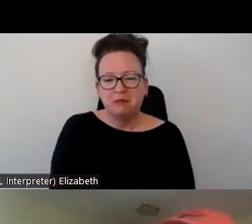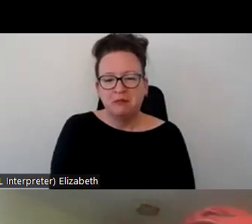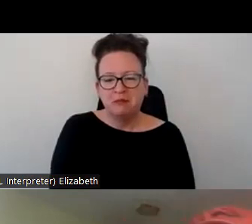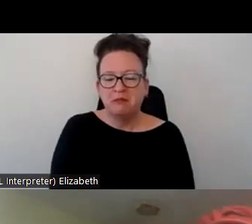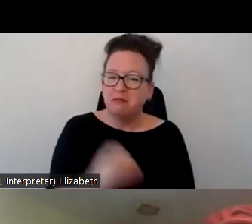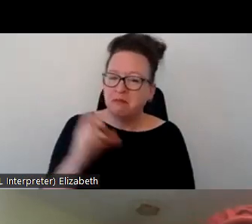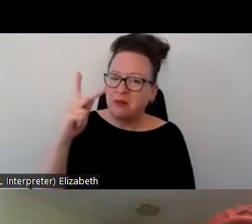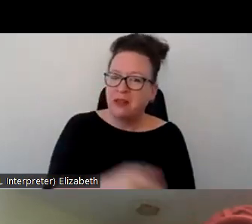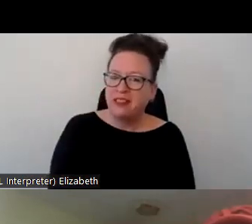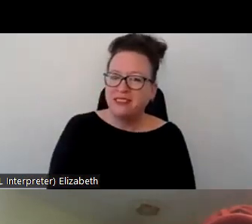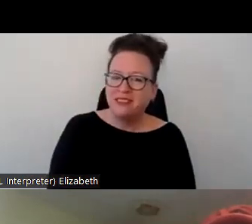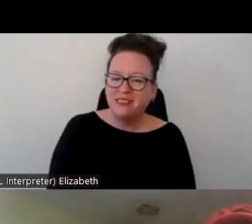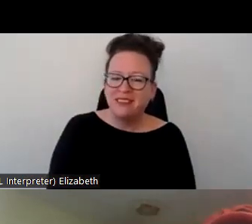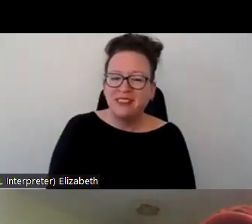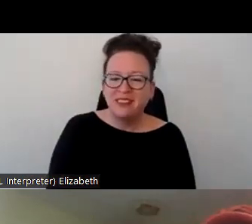Okay.